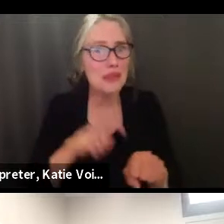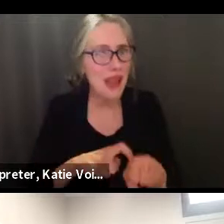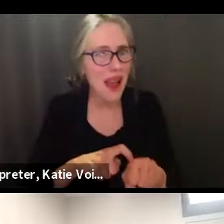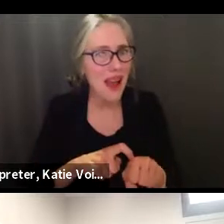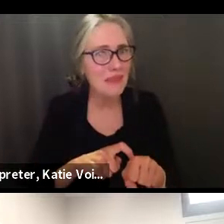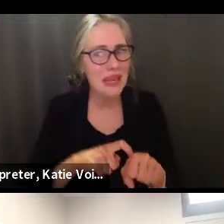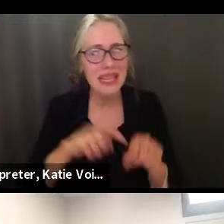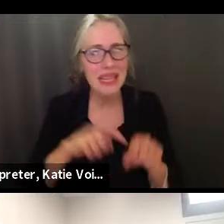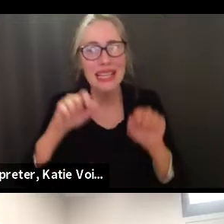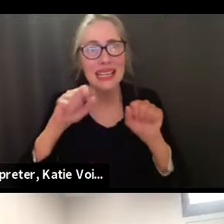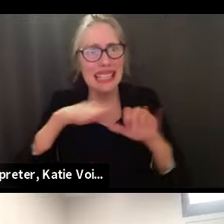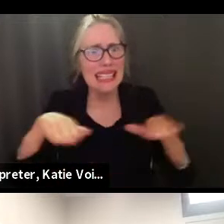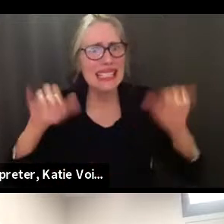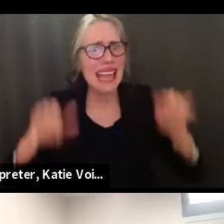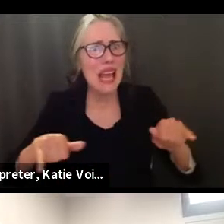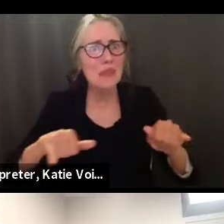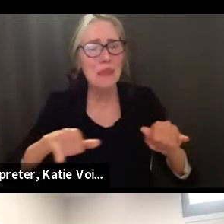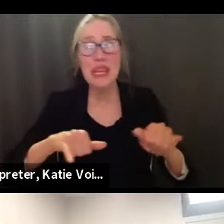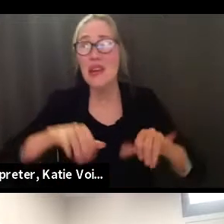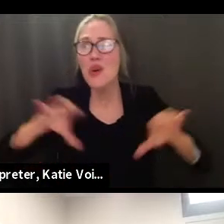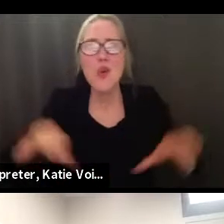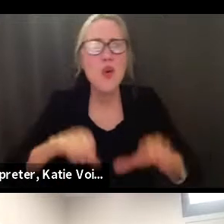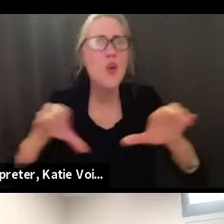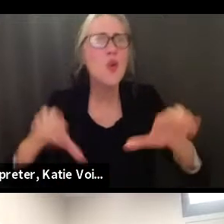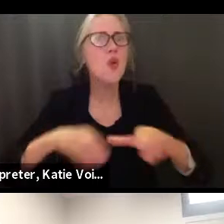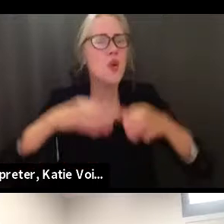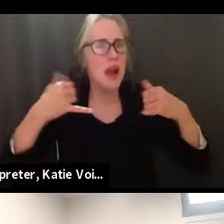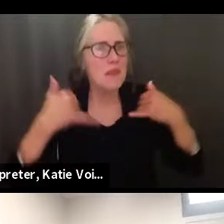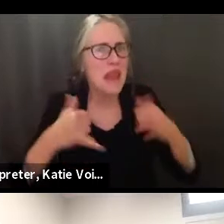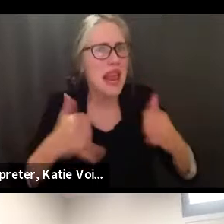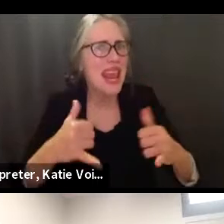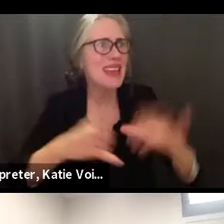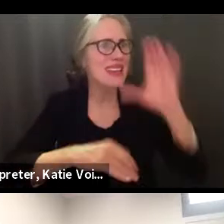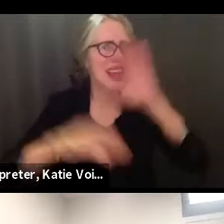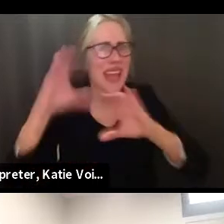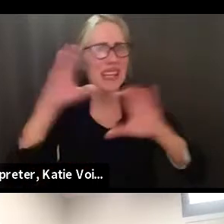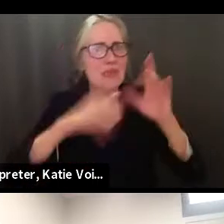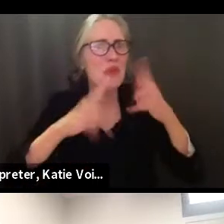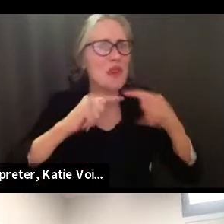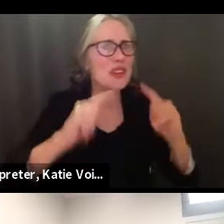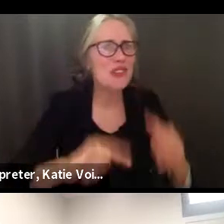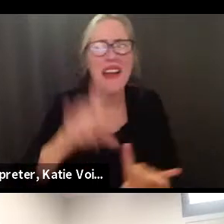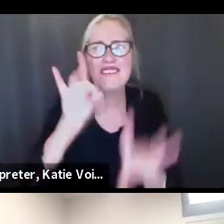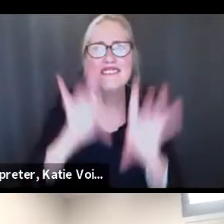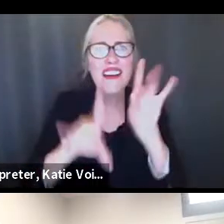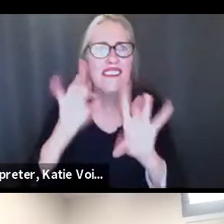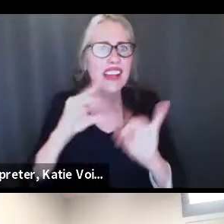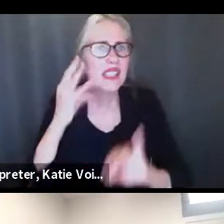be really exploring in their outdoor space. Next slide, Brian.